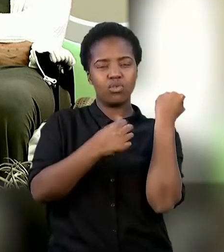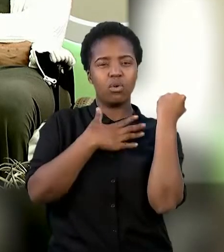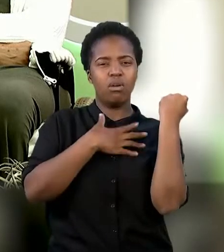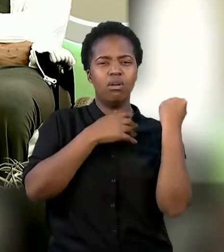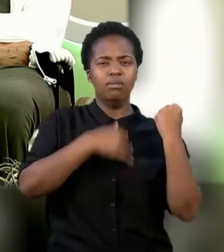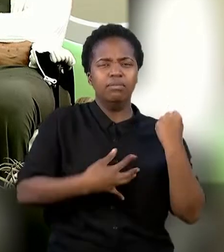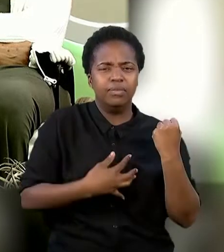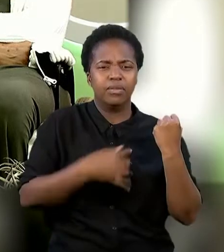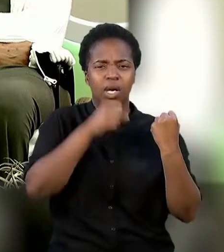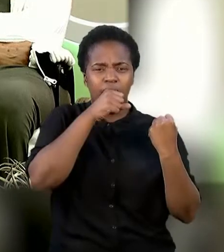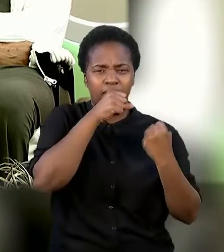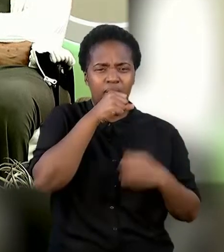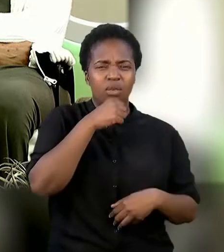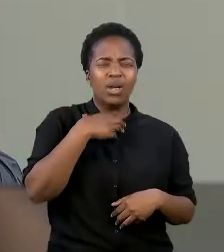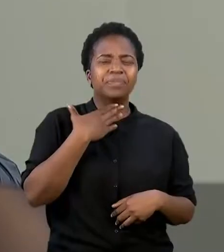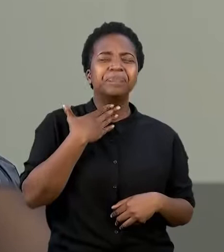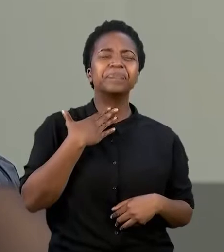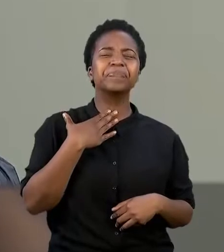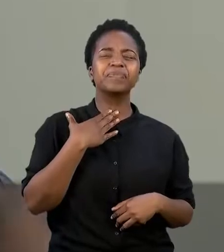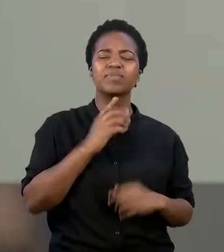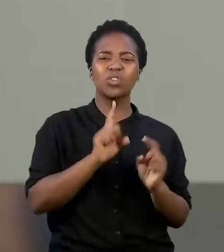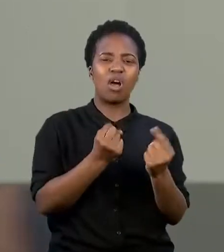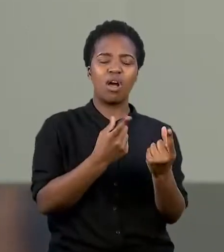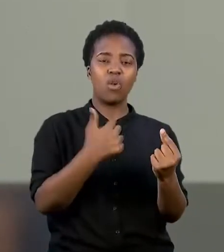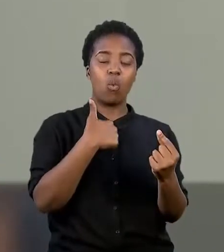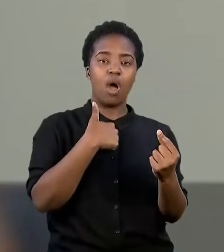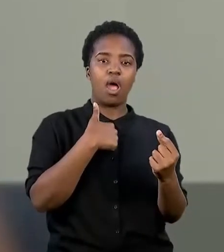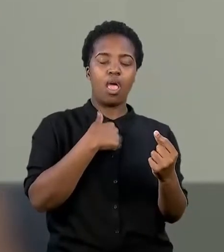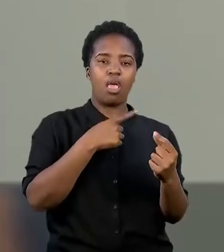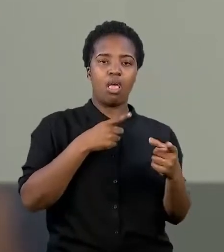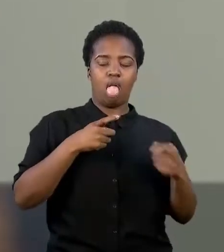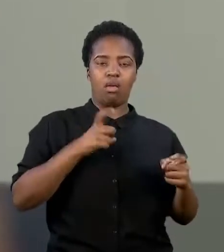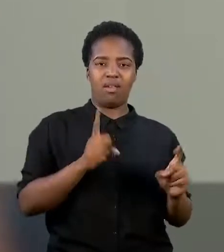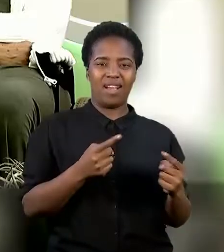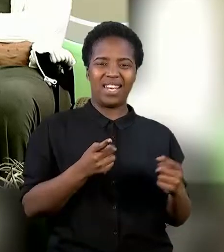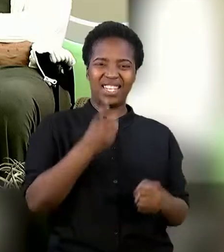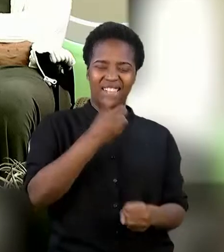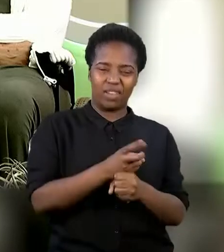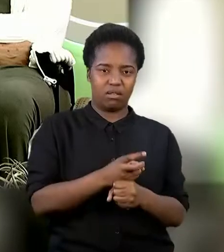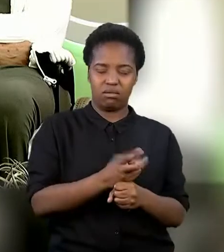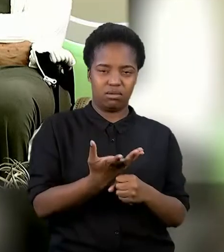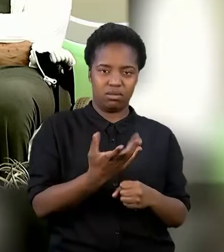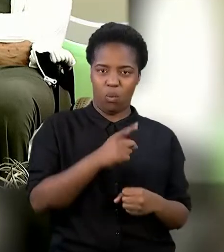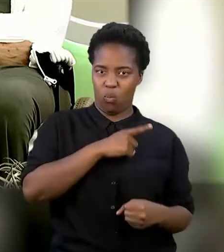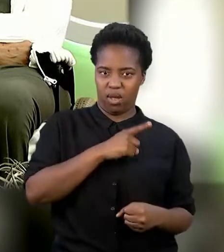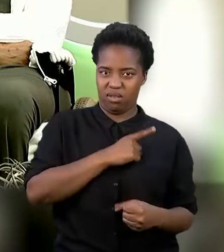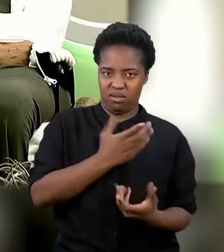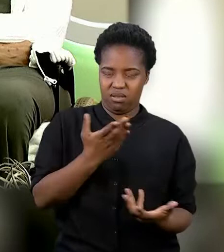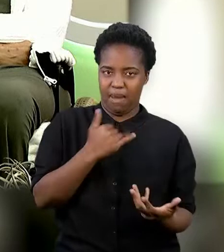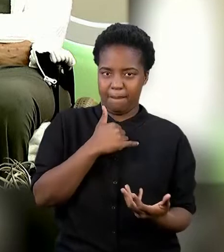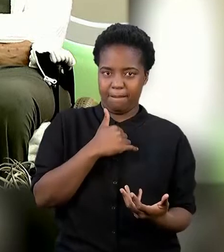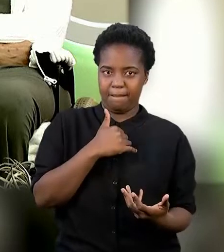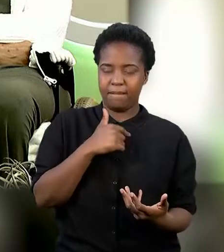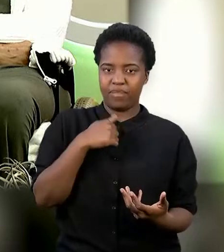do that. So there's a constant feeling of slime going down into your lungs. And this is a very difficult thing for one, because